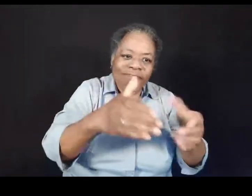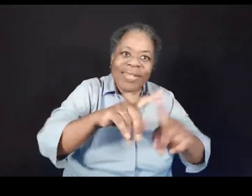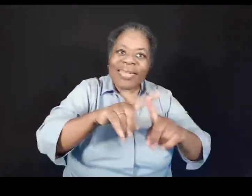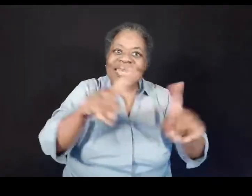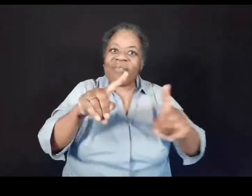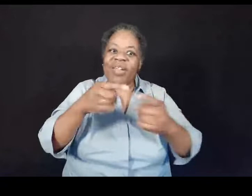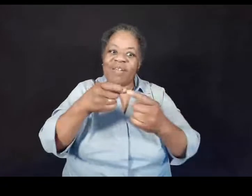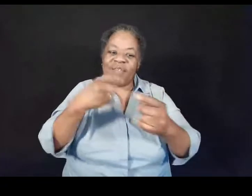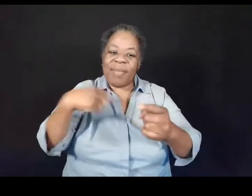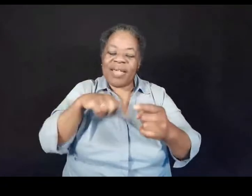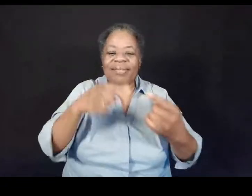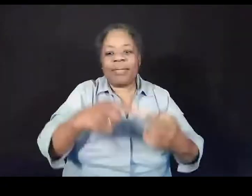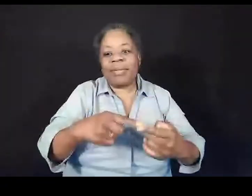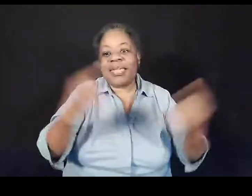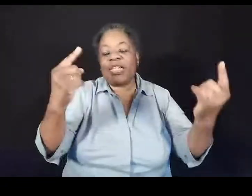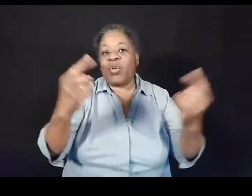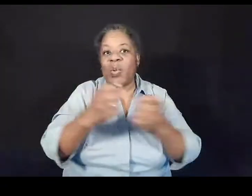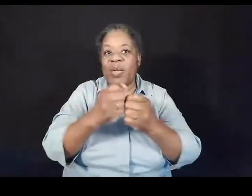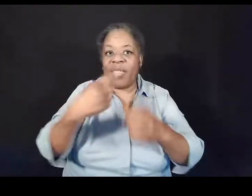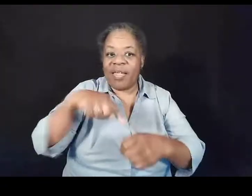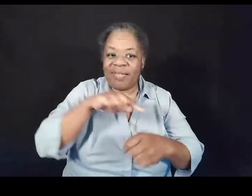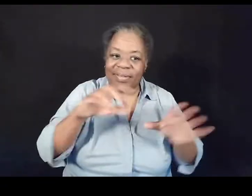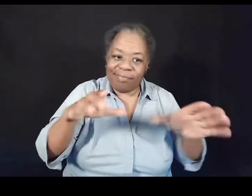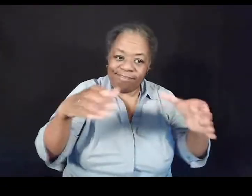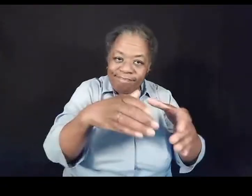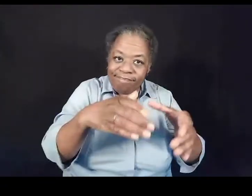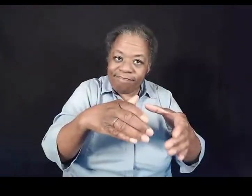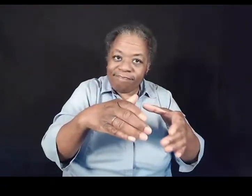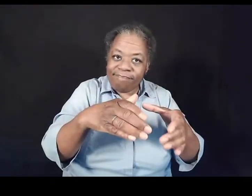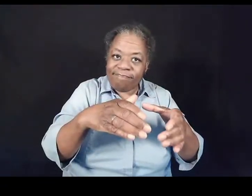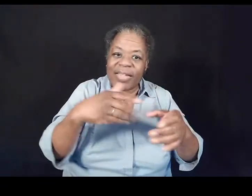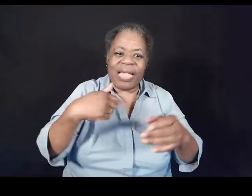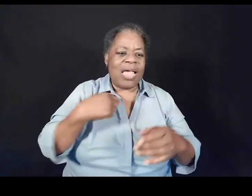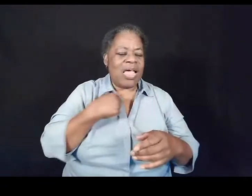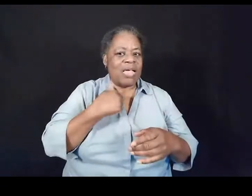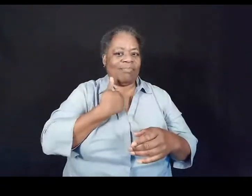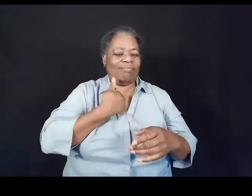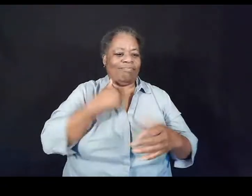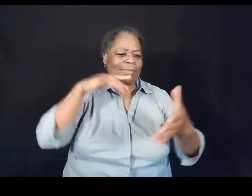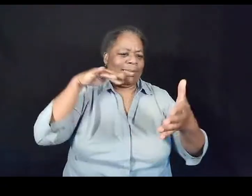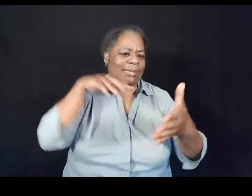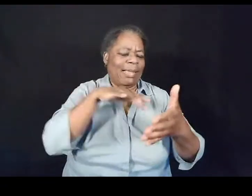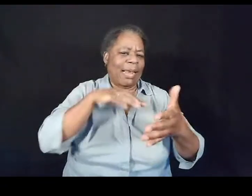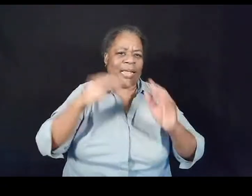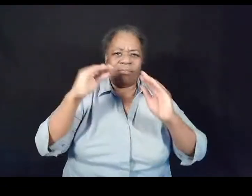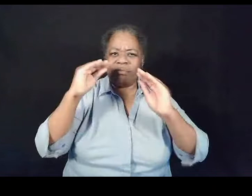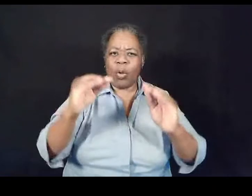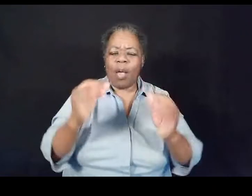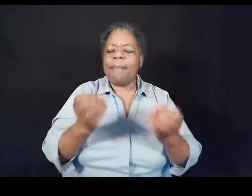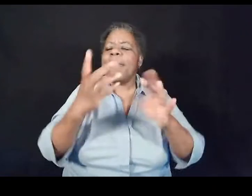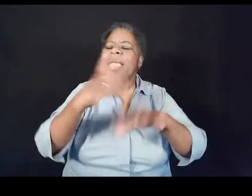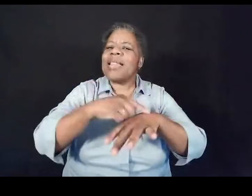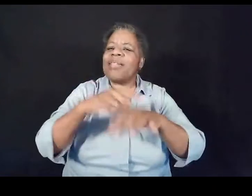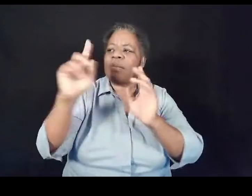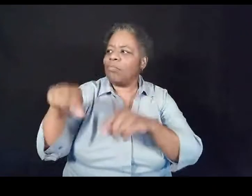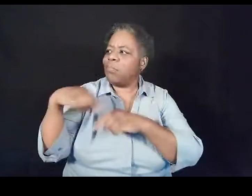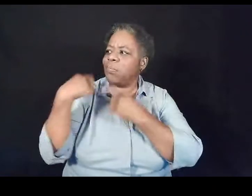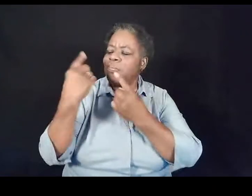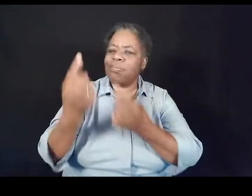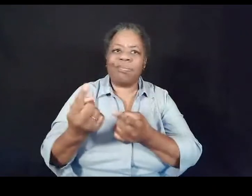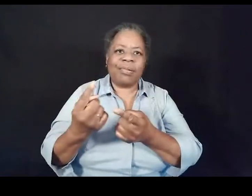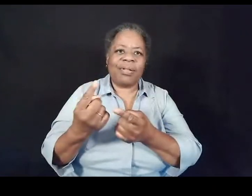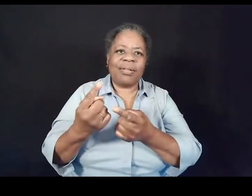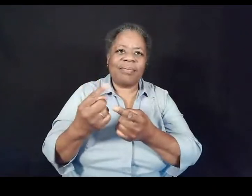us. And even though I have studied and taught this passage many times over the years, I found